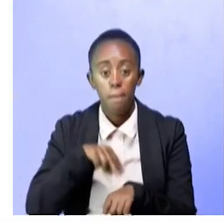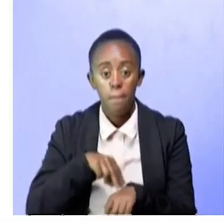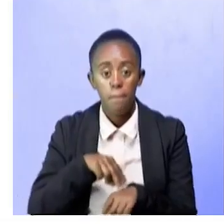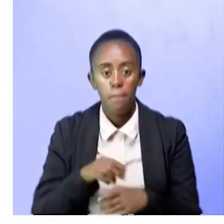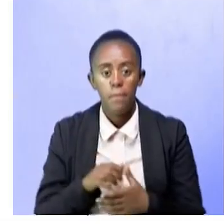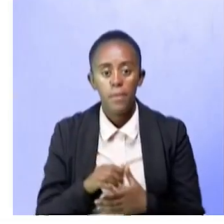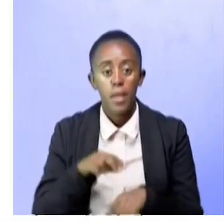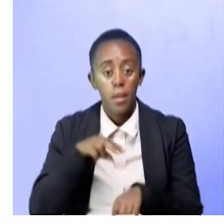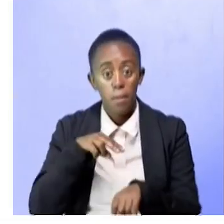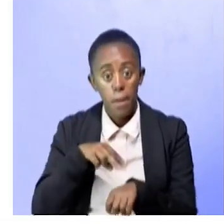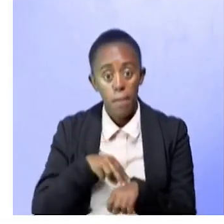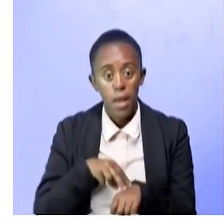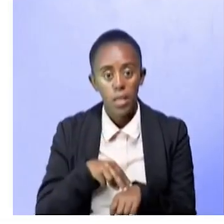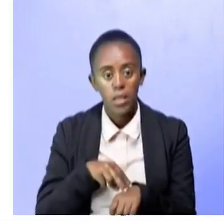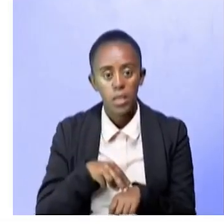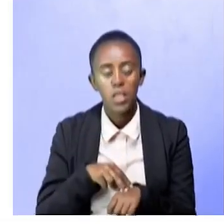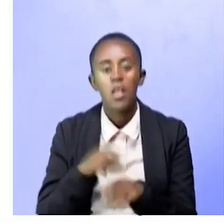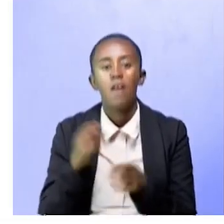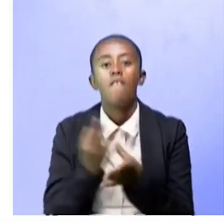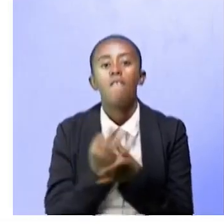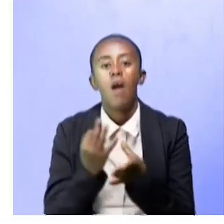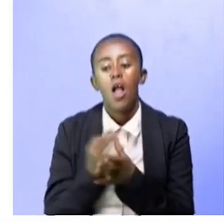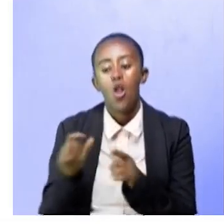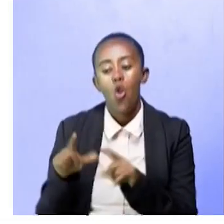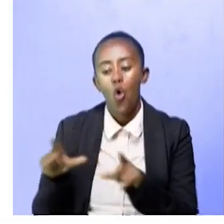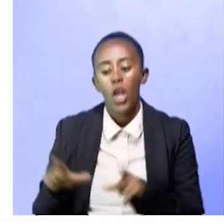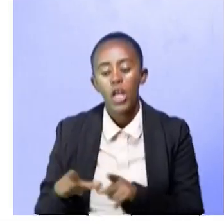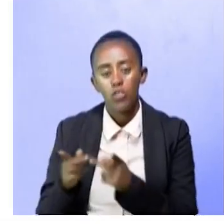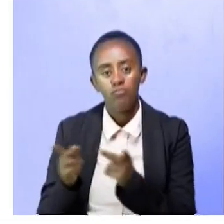in the permanent file location.